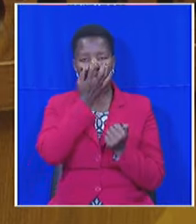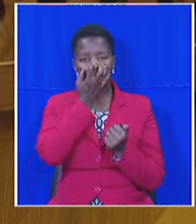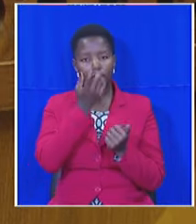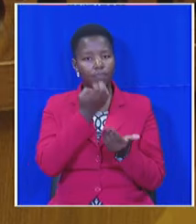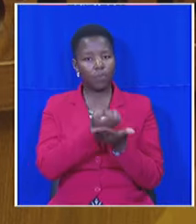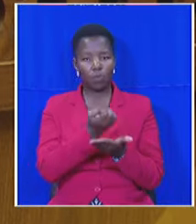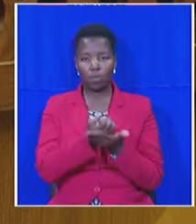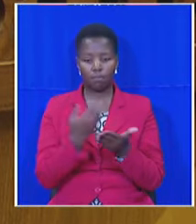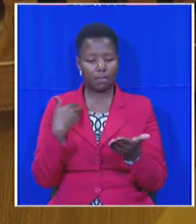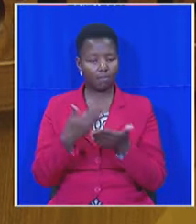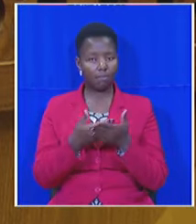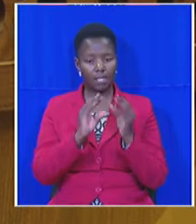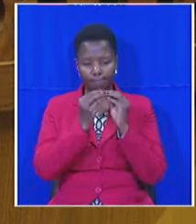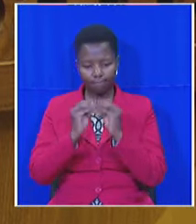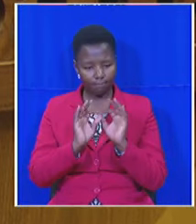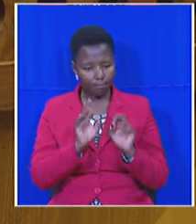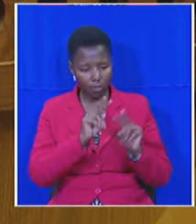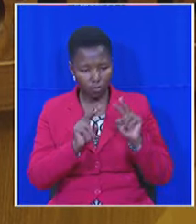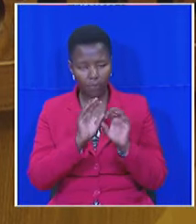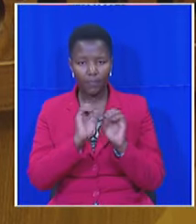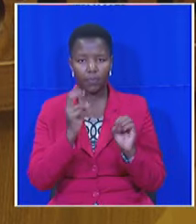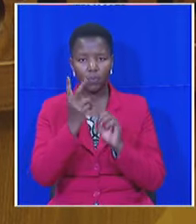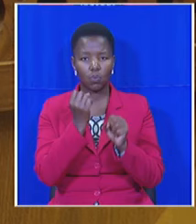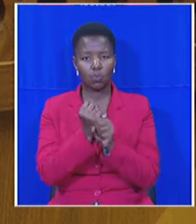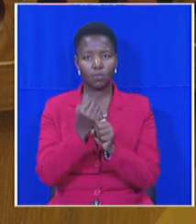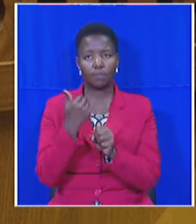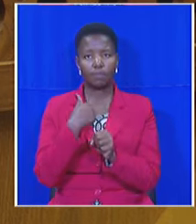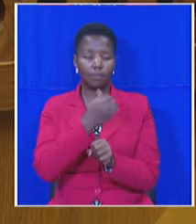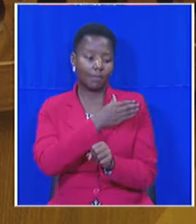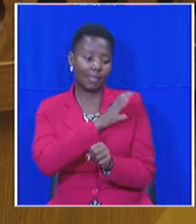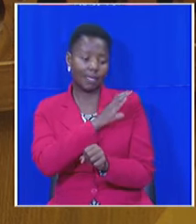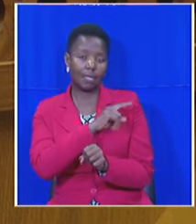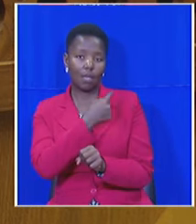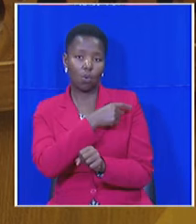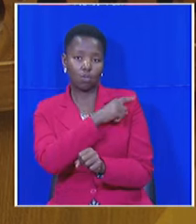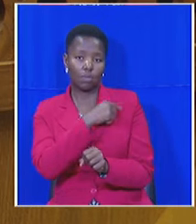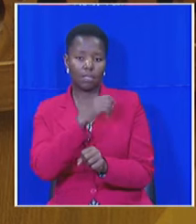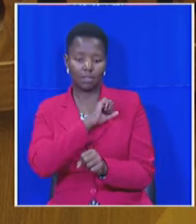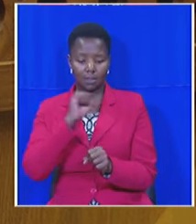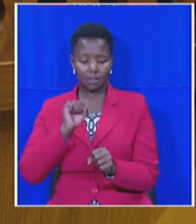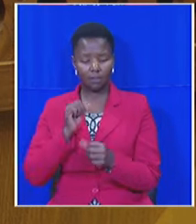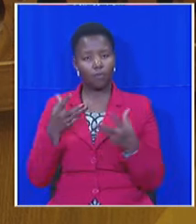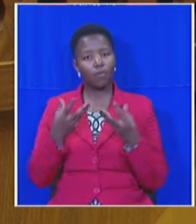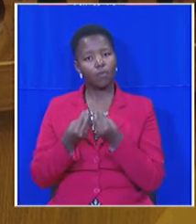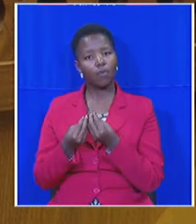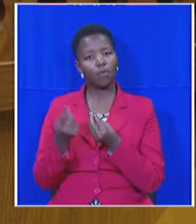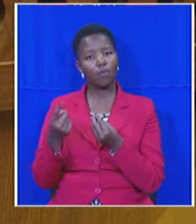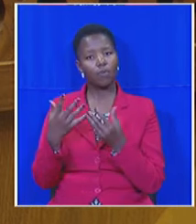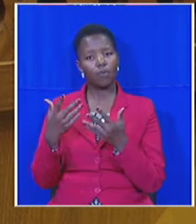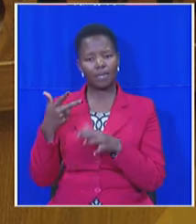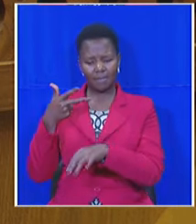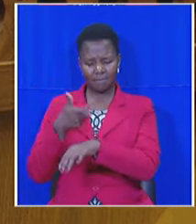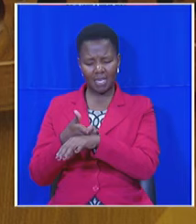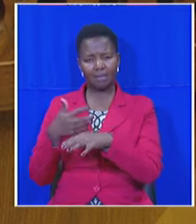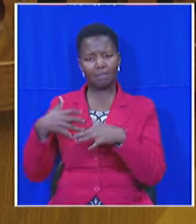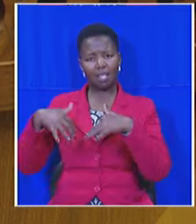been serviced for the last 2 years. Clinics and hospitals are desperately understaffed. Medical waste systems are dysfunctional